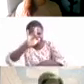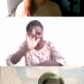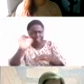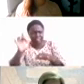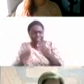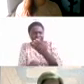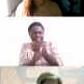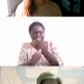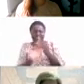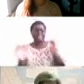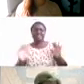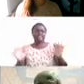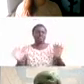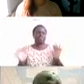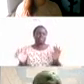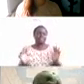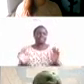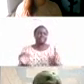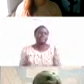so